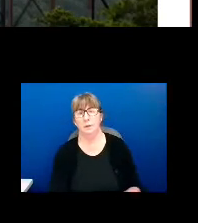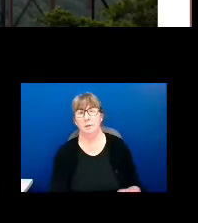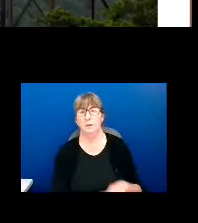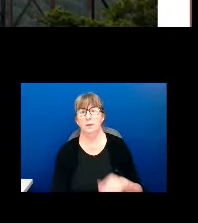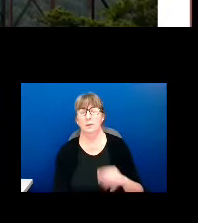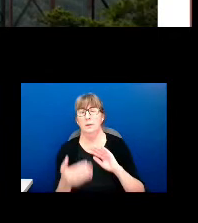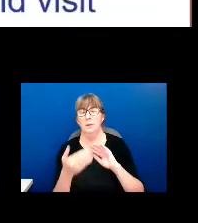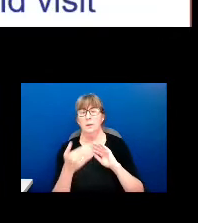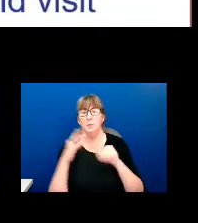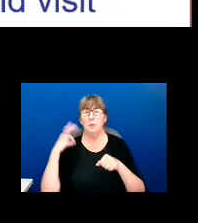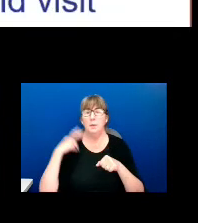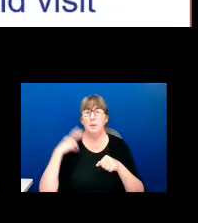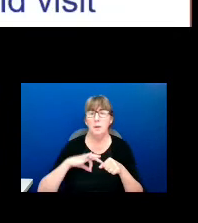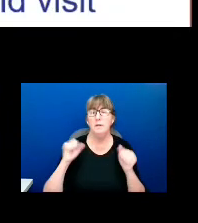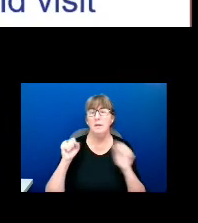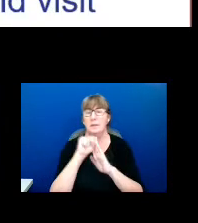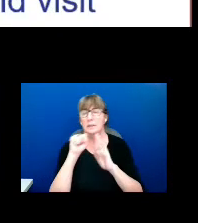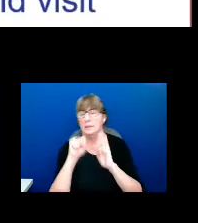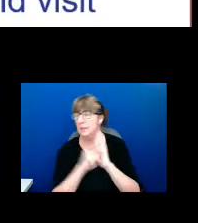state.